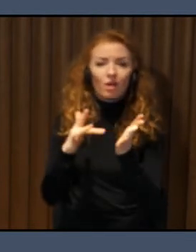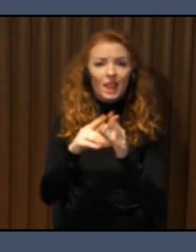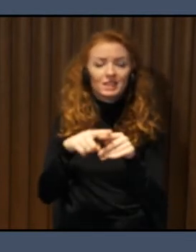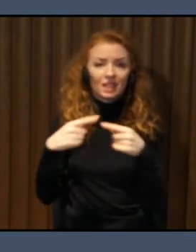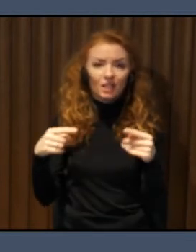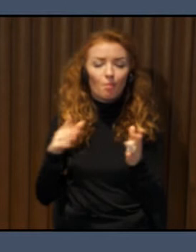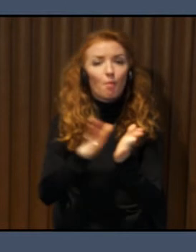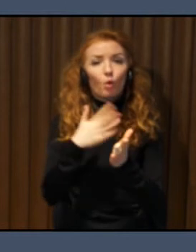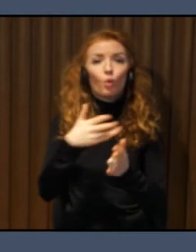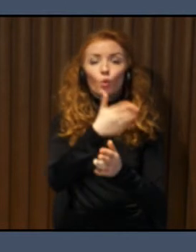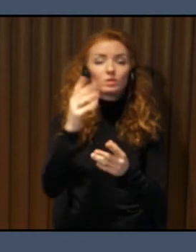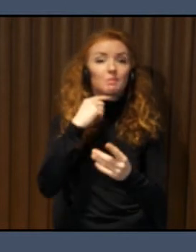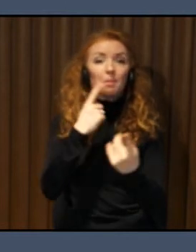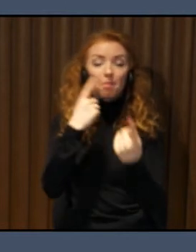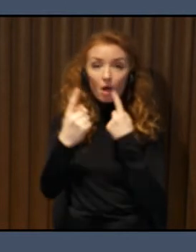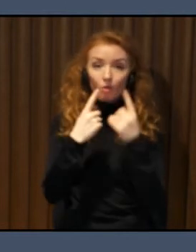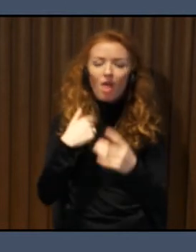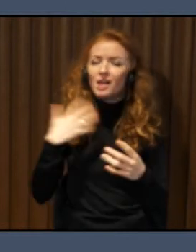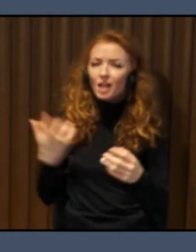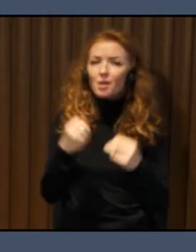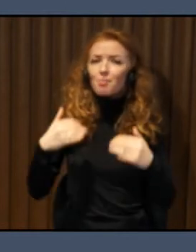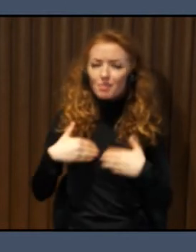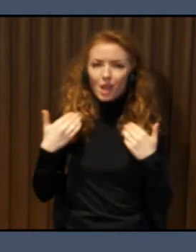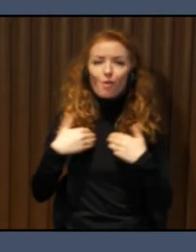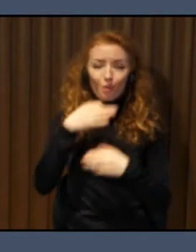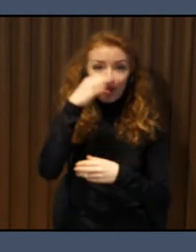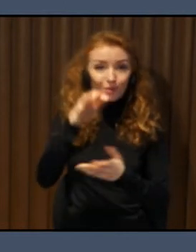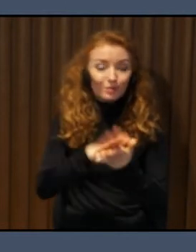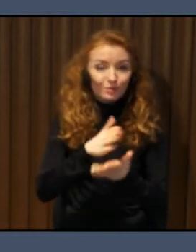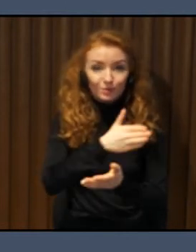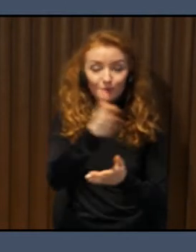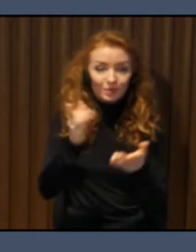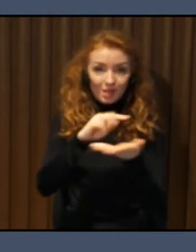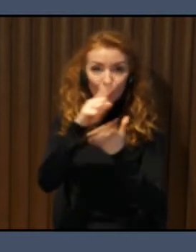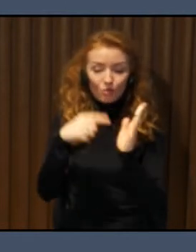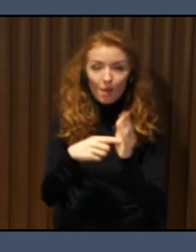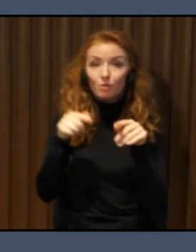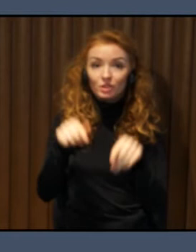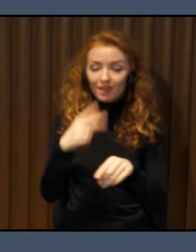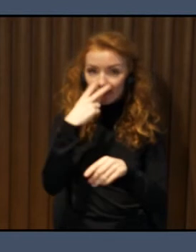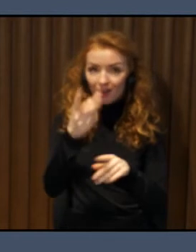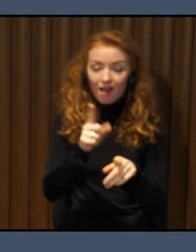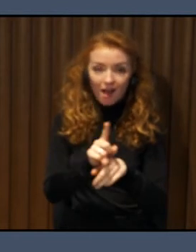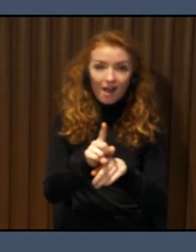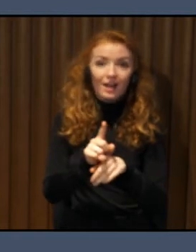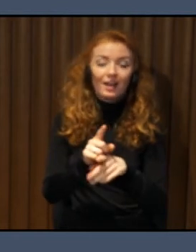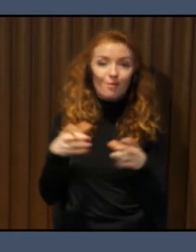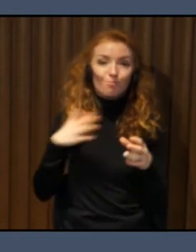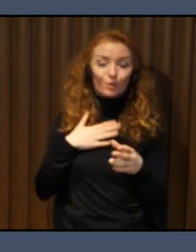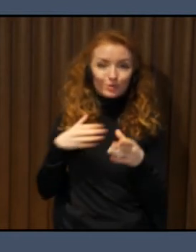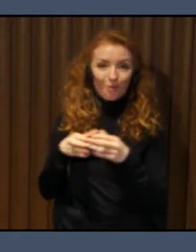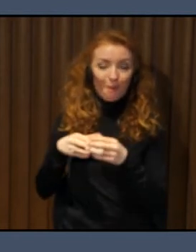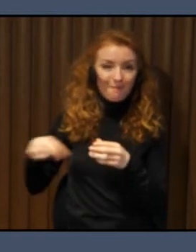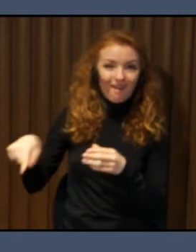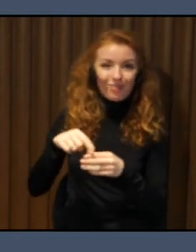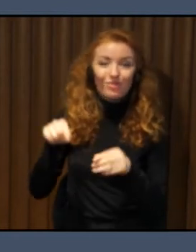answer questions. The A-check team is what you can see here. These are the people that make the dream a reality.